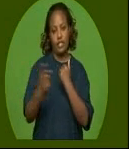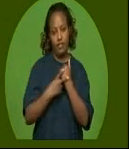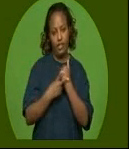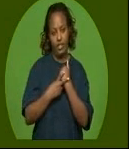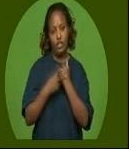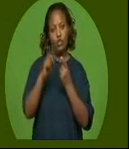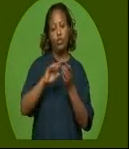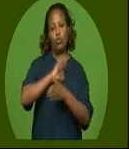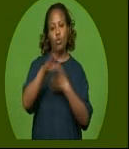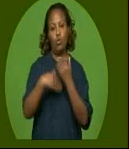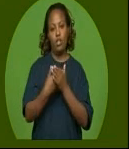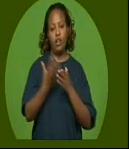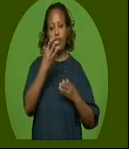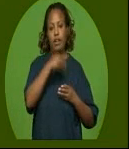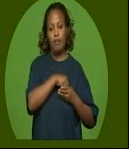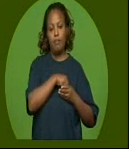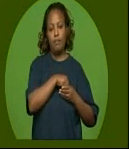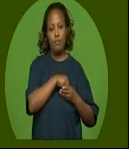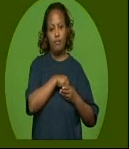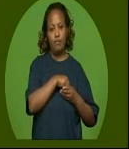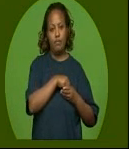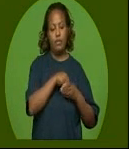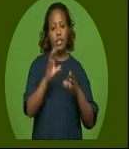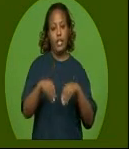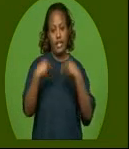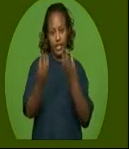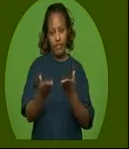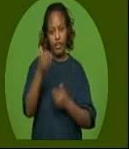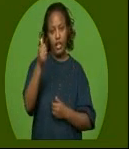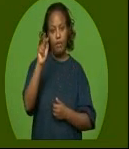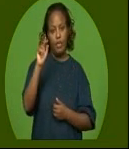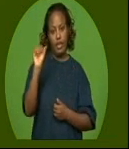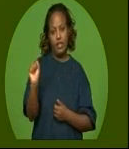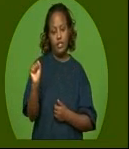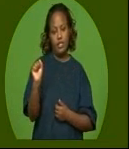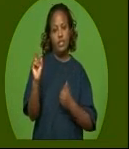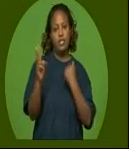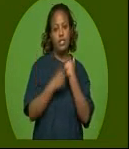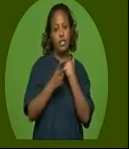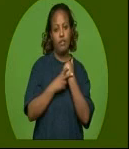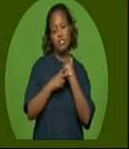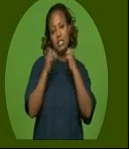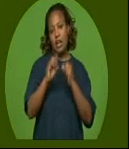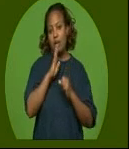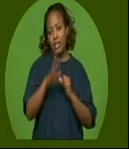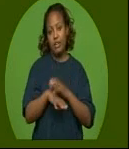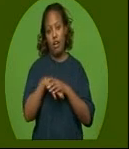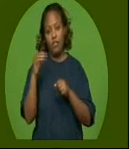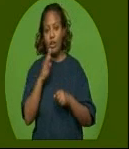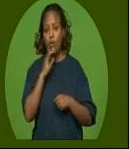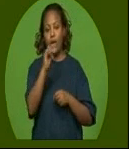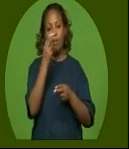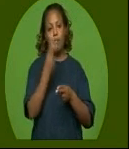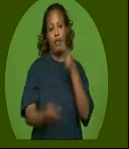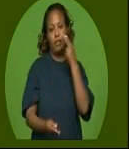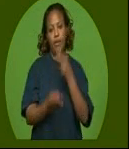total savings to total income. Given the APS, savings can be